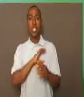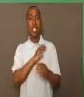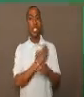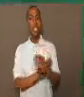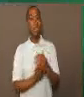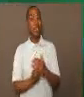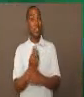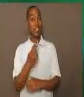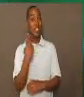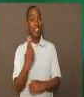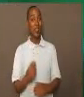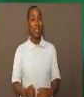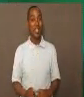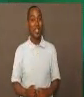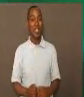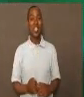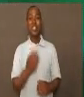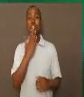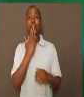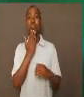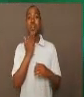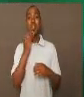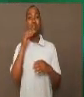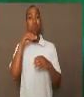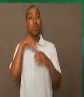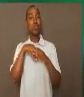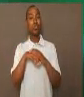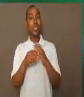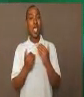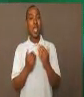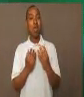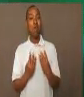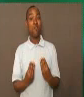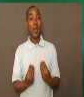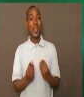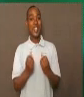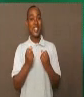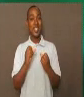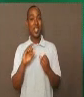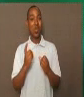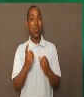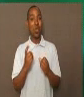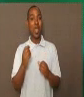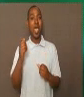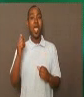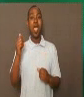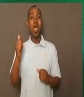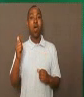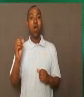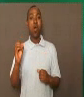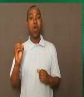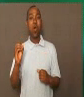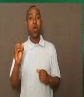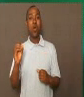source. The sugars are fermented anaerobically with yeast to